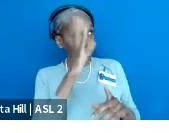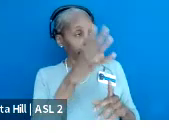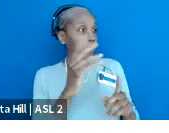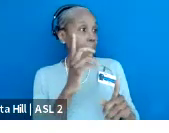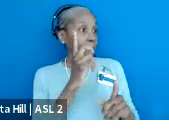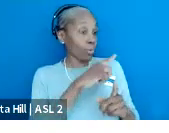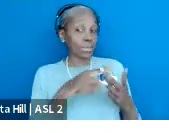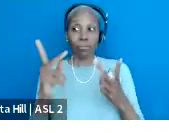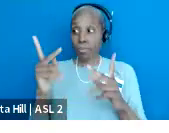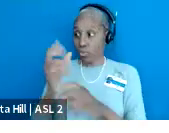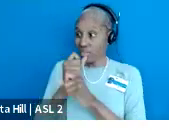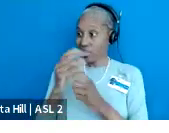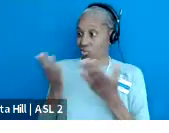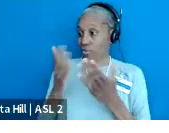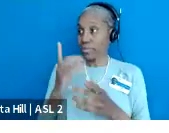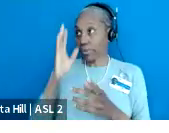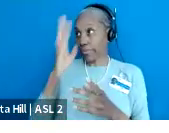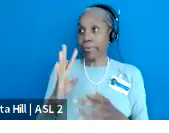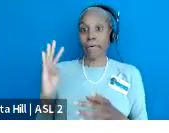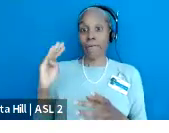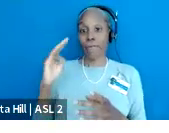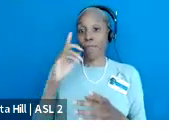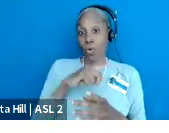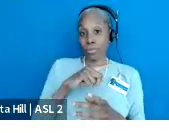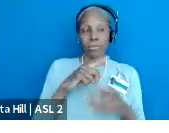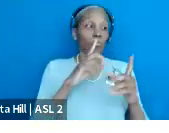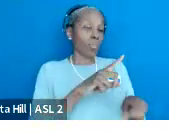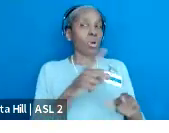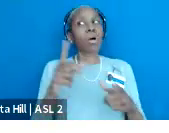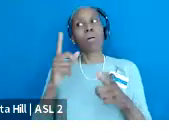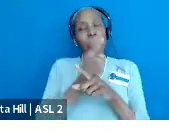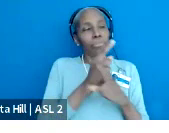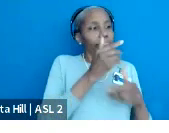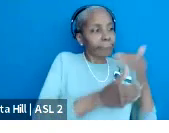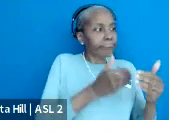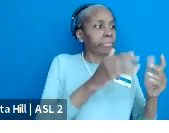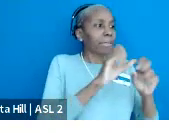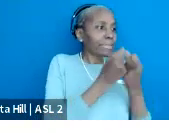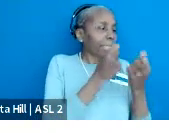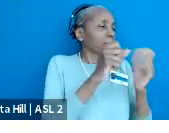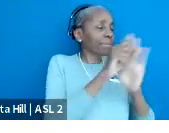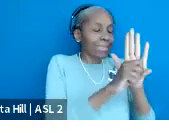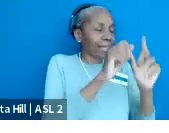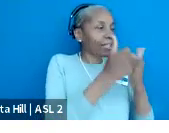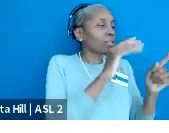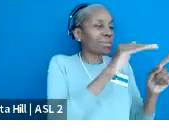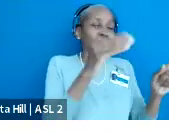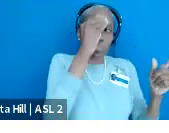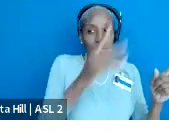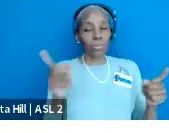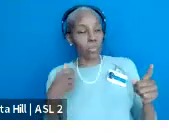individuals receiving services can make reports that are false, and there are various protocols that we work with state agencies on when we believe that to be the